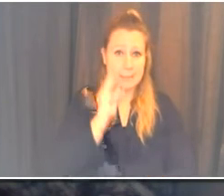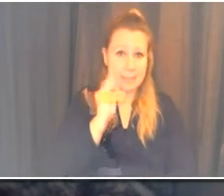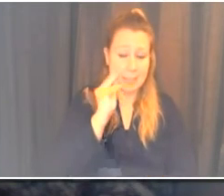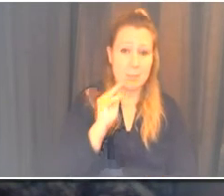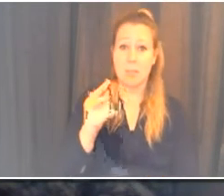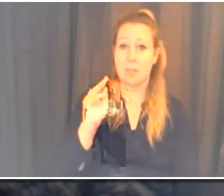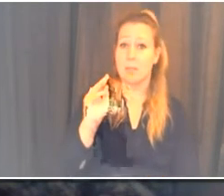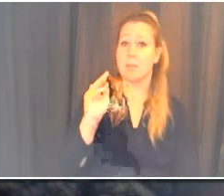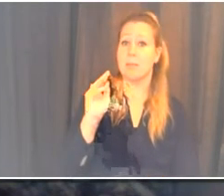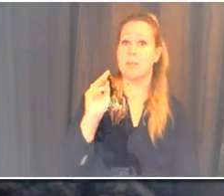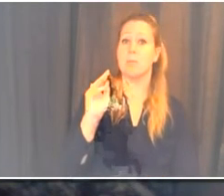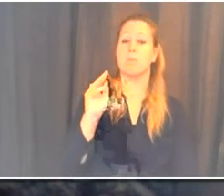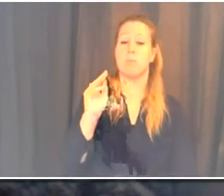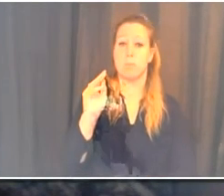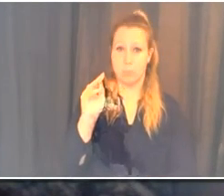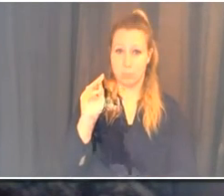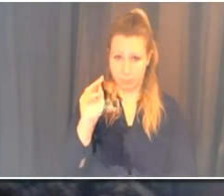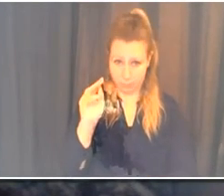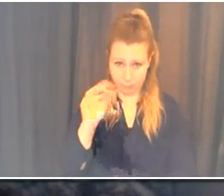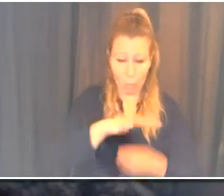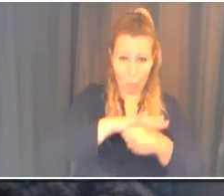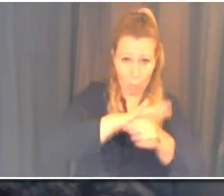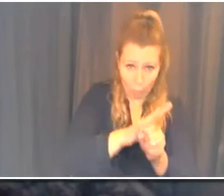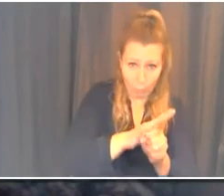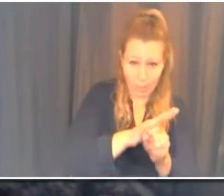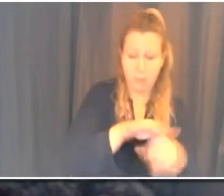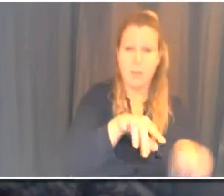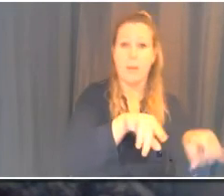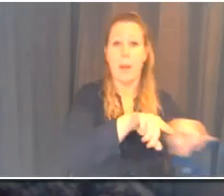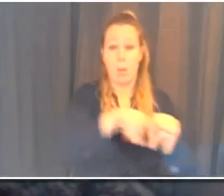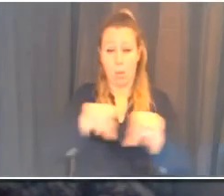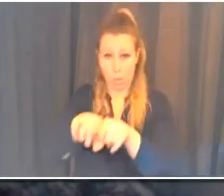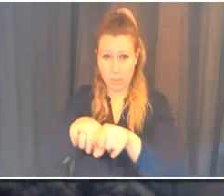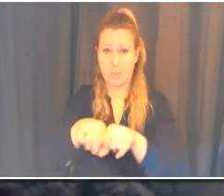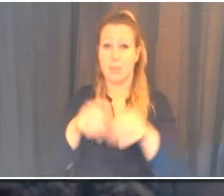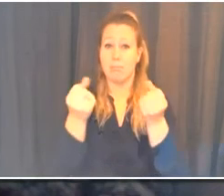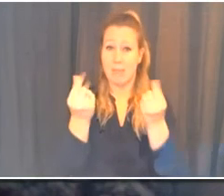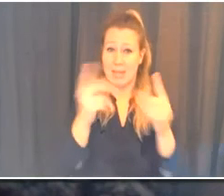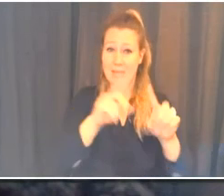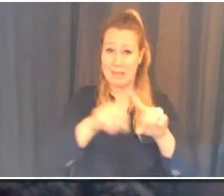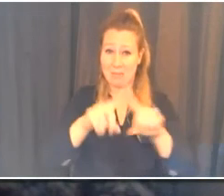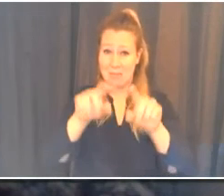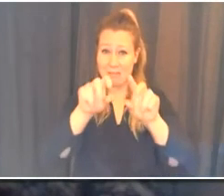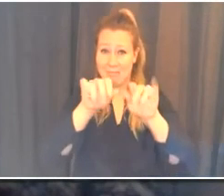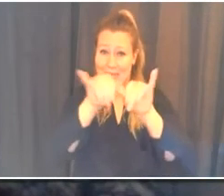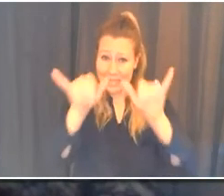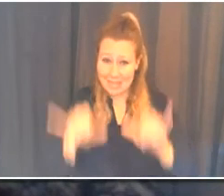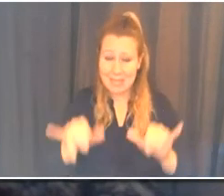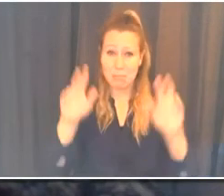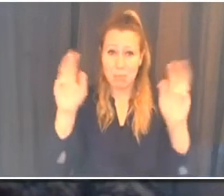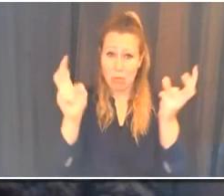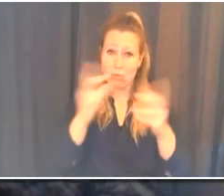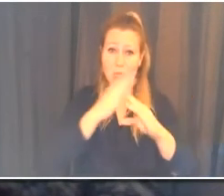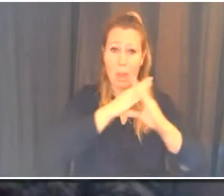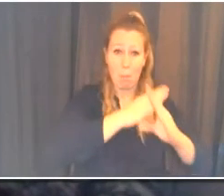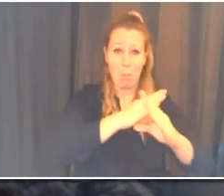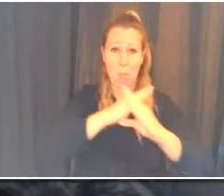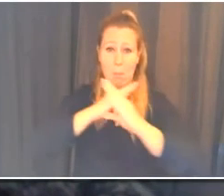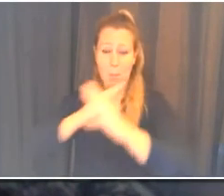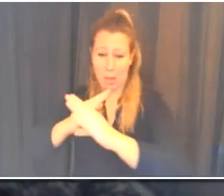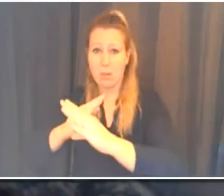practices can often keep survivors in a home that is unsafe and further perpetuate a batter's ability to isolate and control